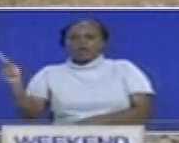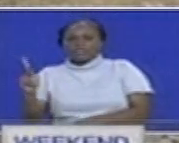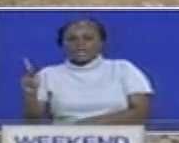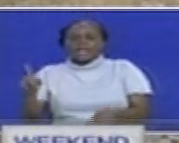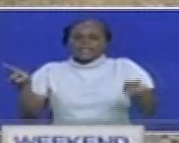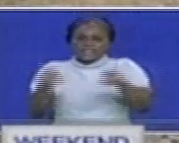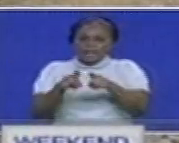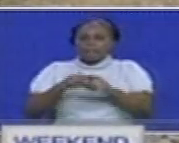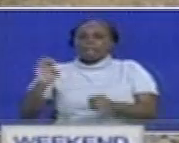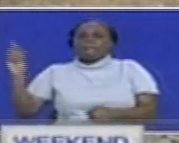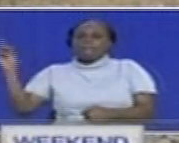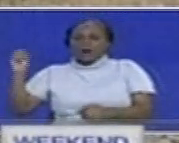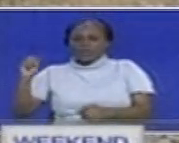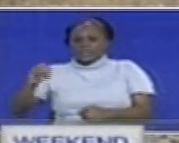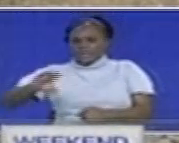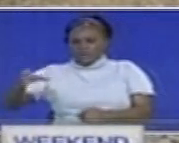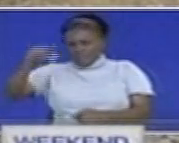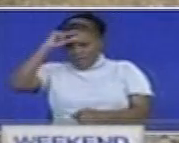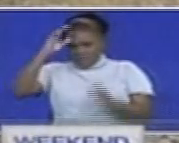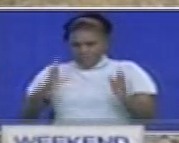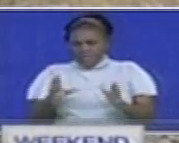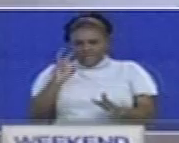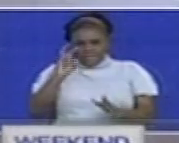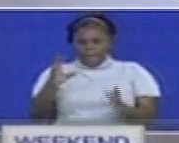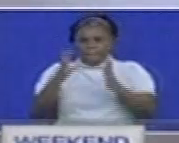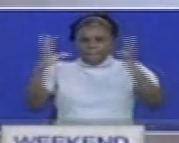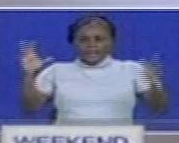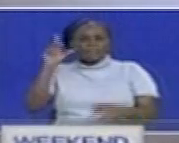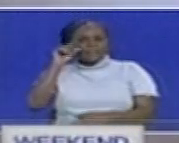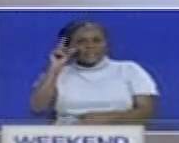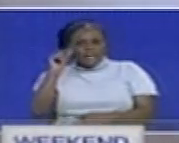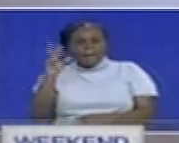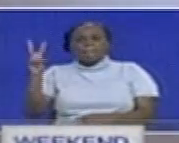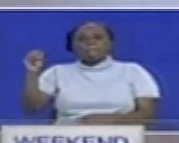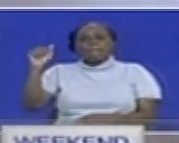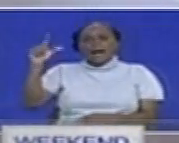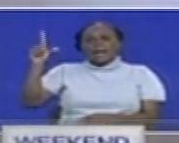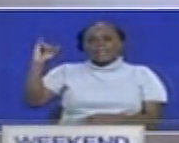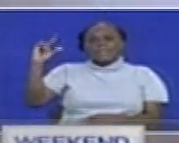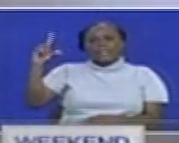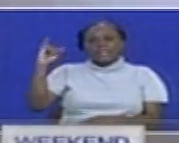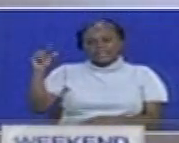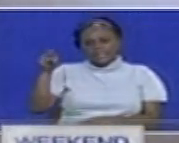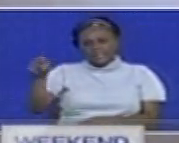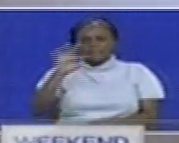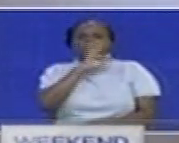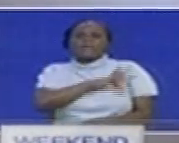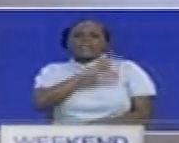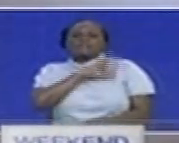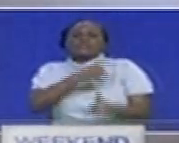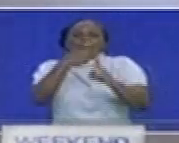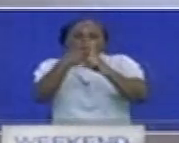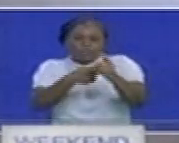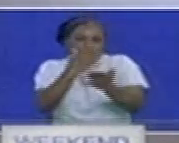Makueni, the county government is looking at the bigger picture. Wherever Malili is, that county will benefit from